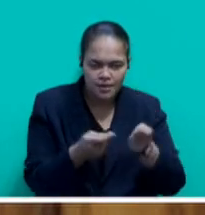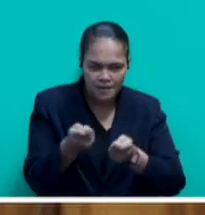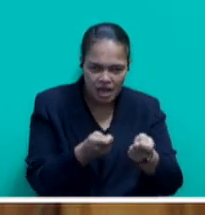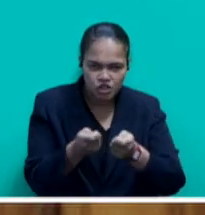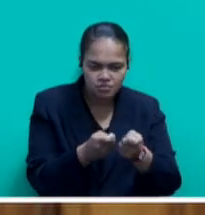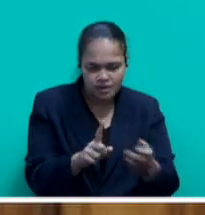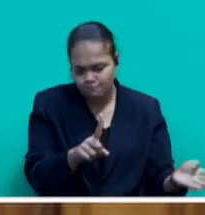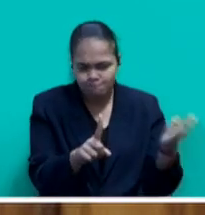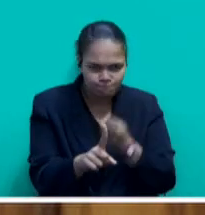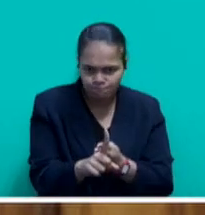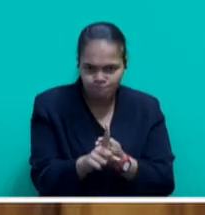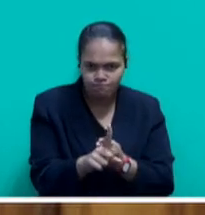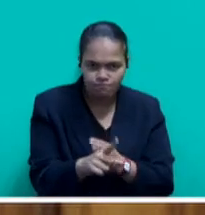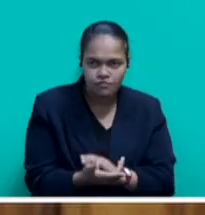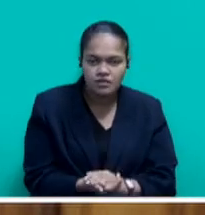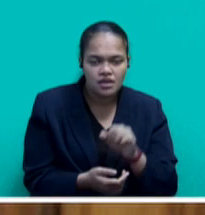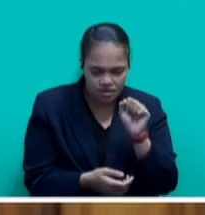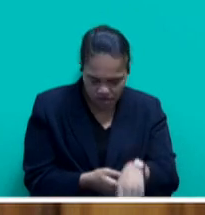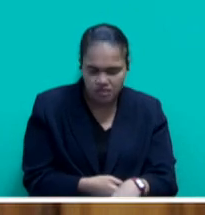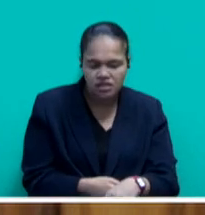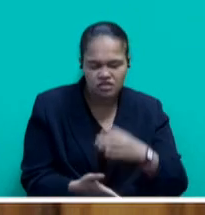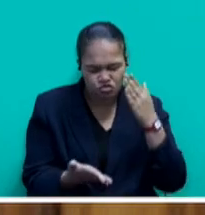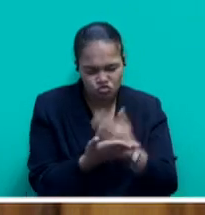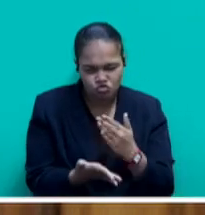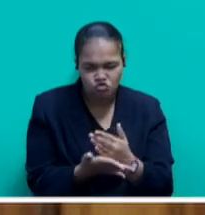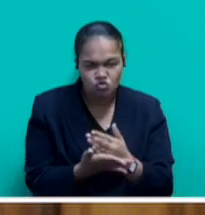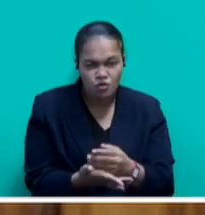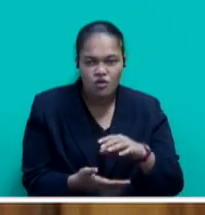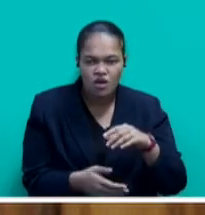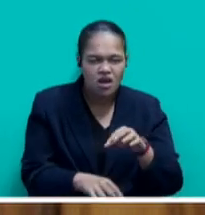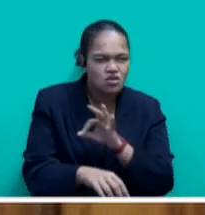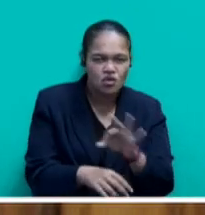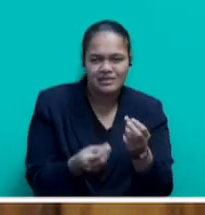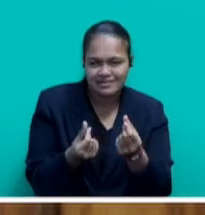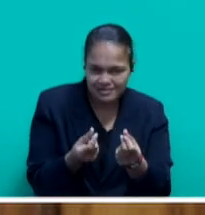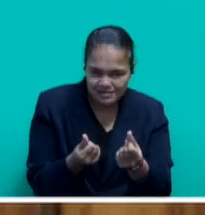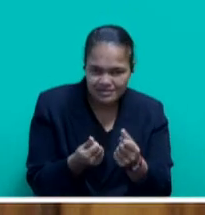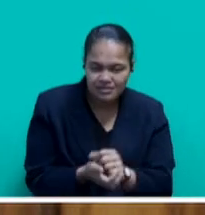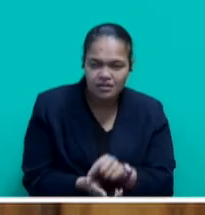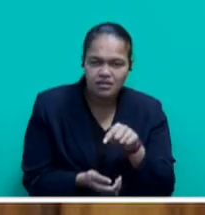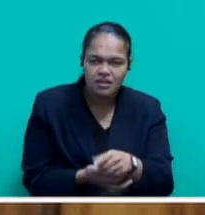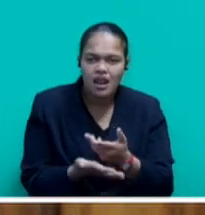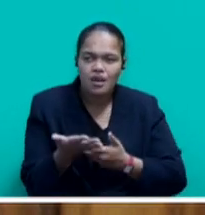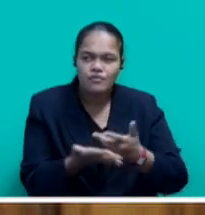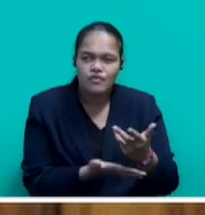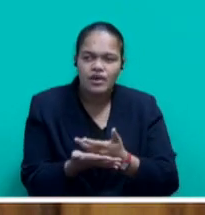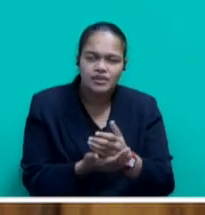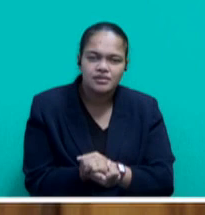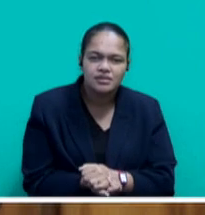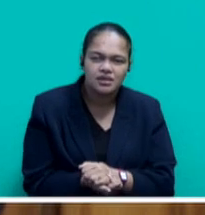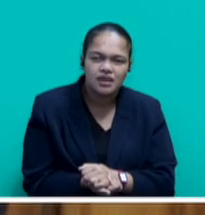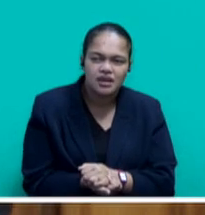track. Indeed, the tough decisions have to be made. This budget is here to liberate all the Fijians from the shackles